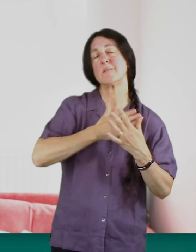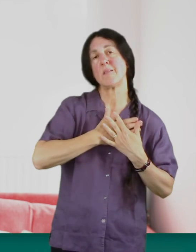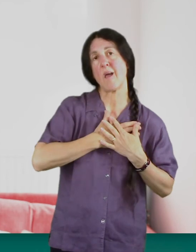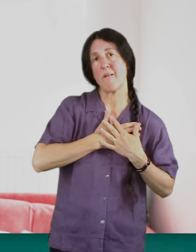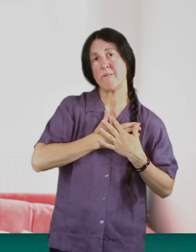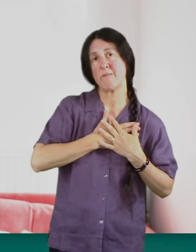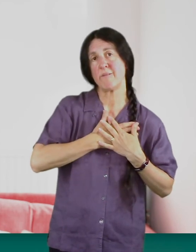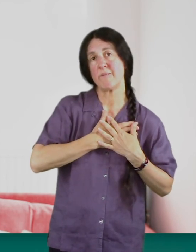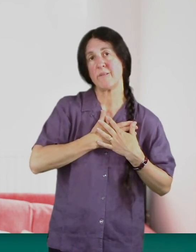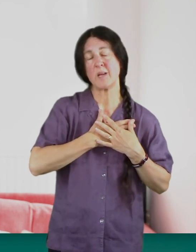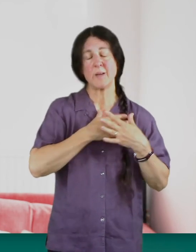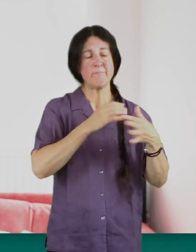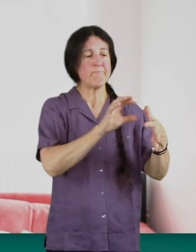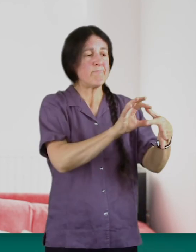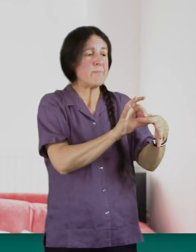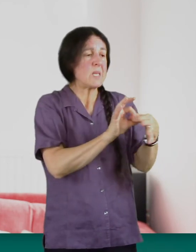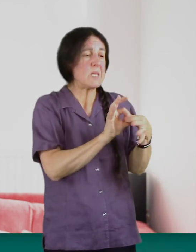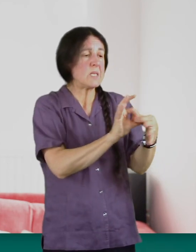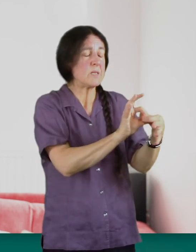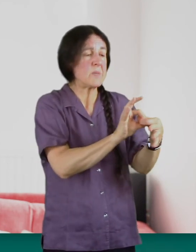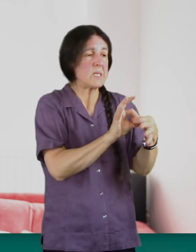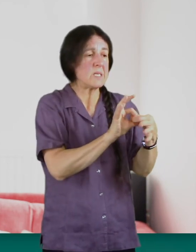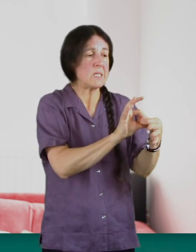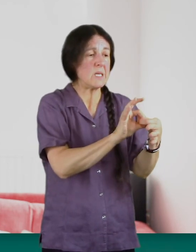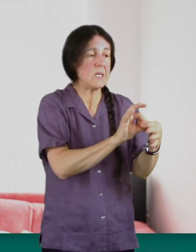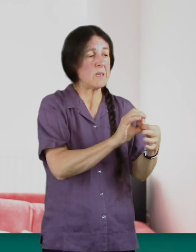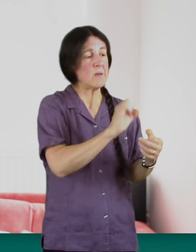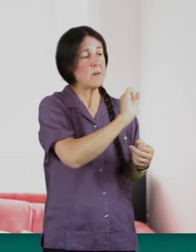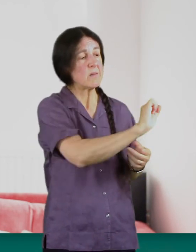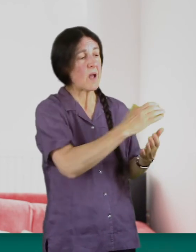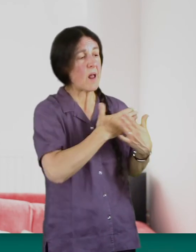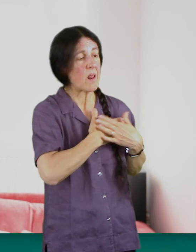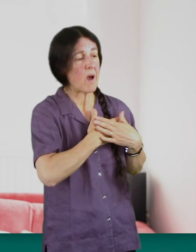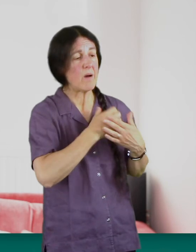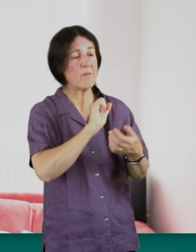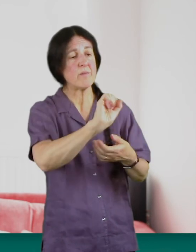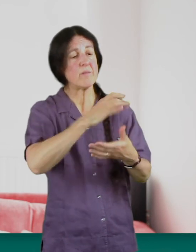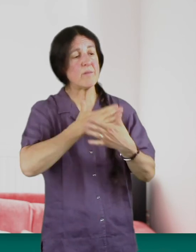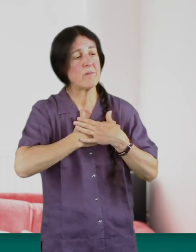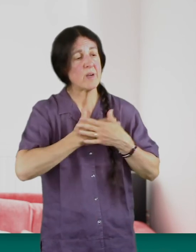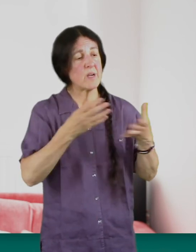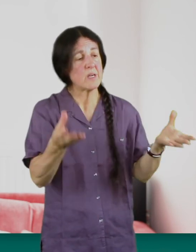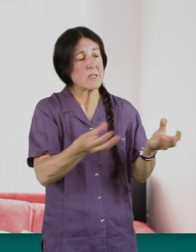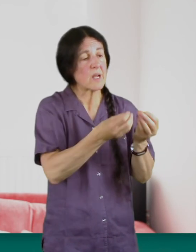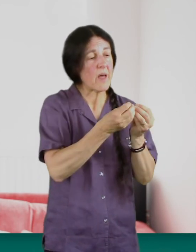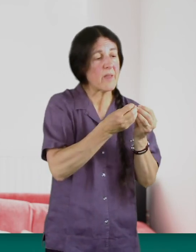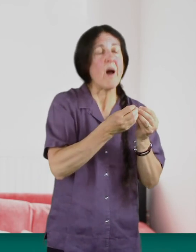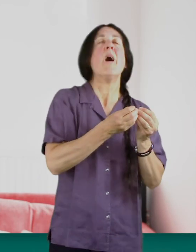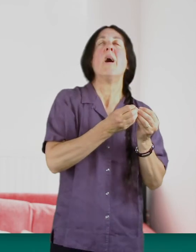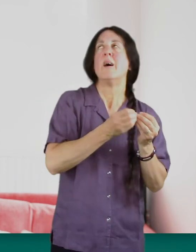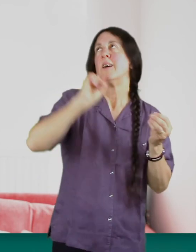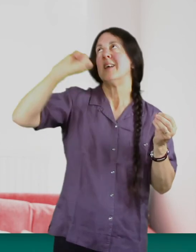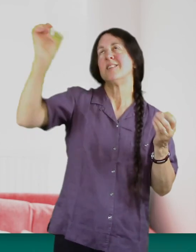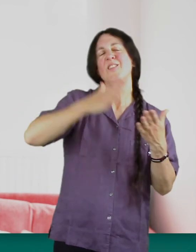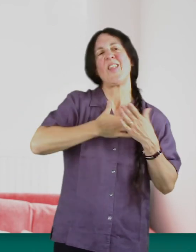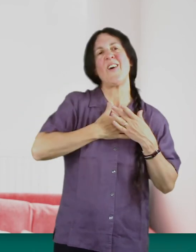common participation in a love greater than the love two people can offer each other. The real mystery of marriage